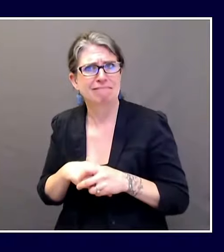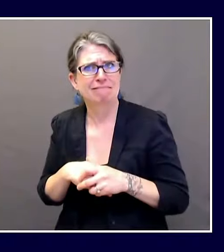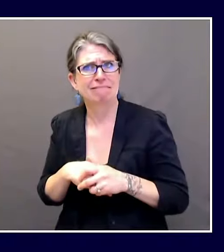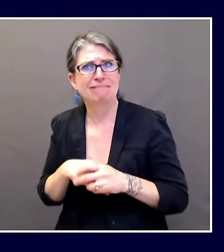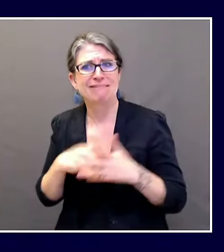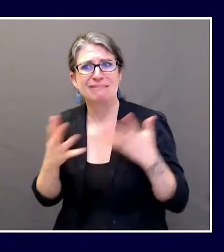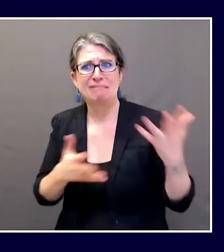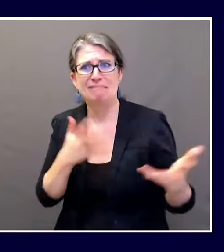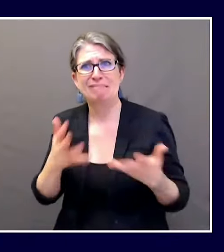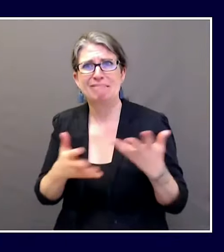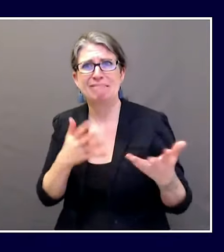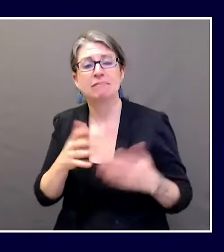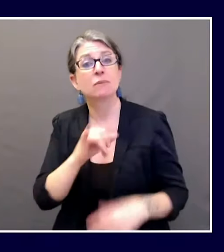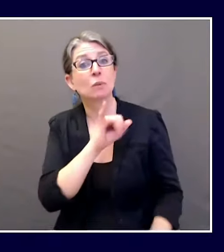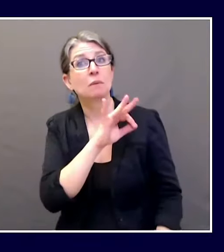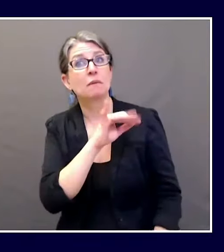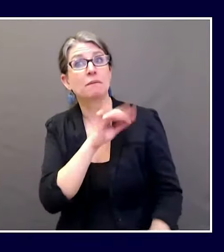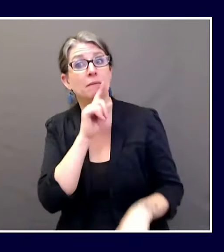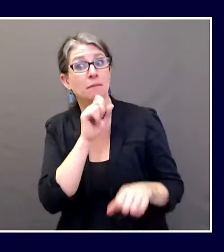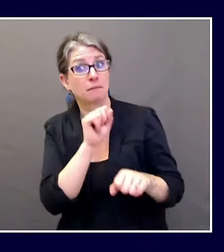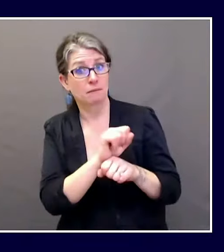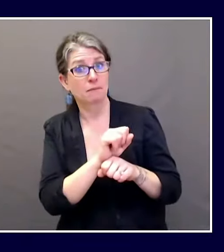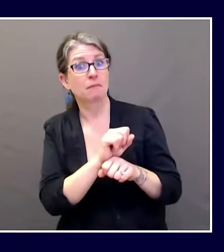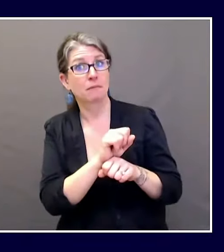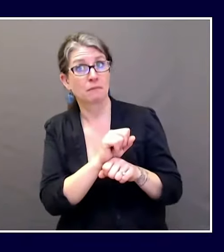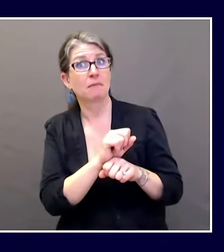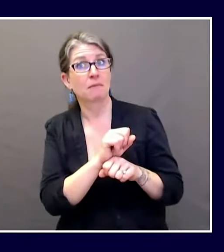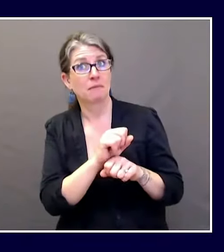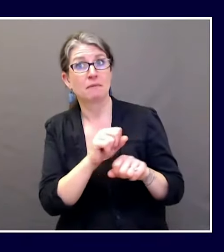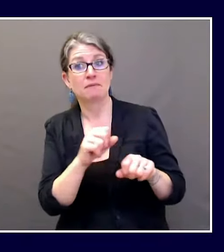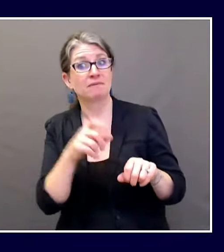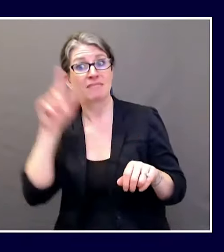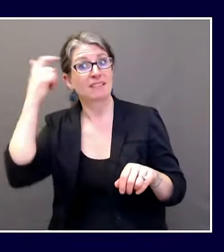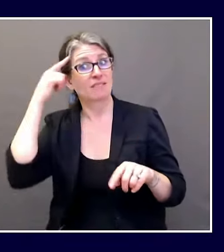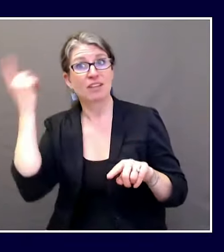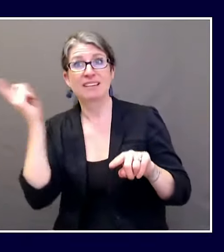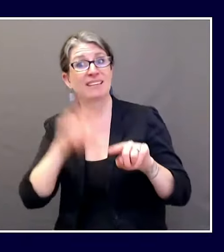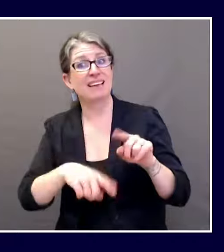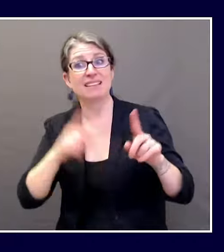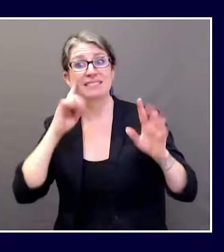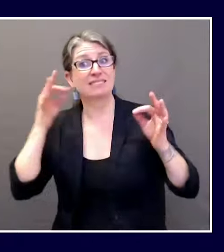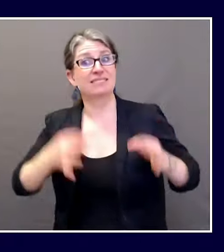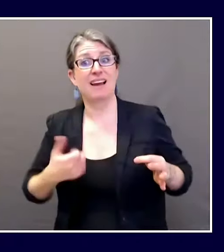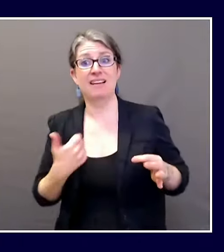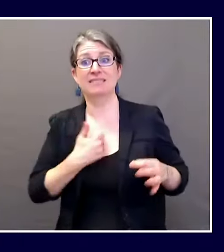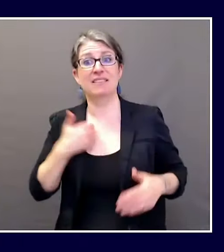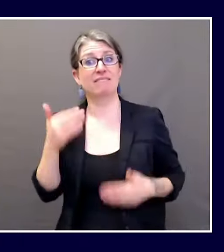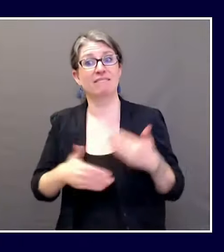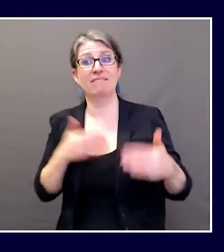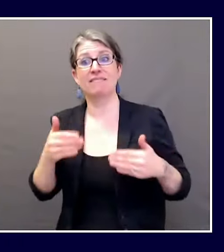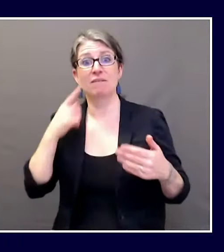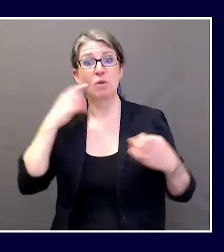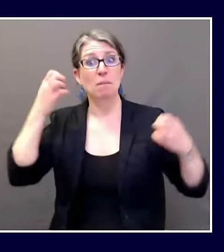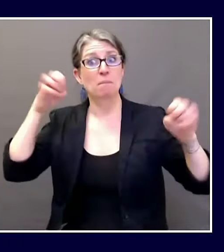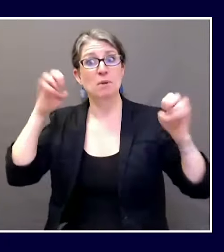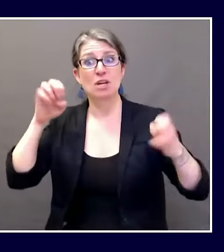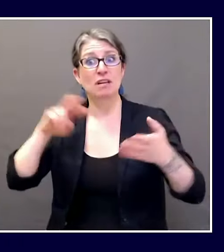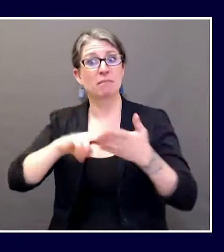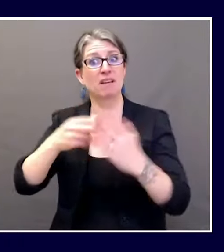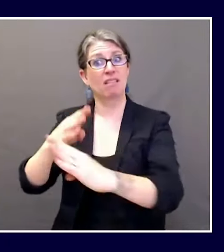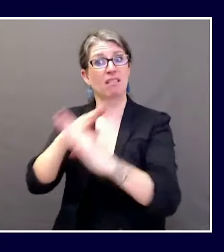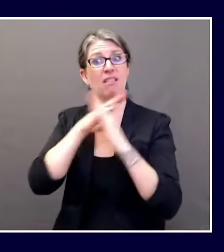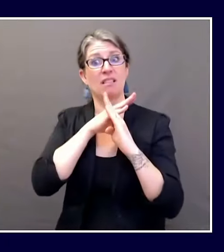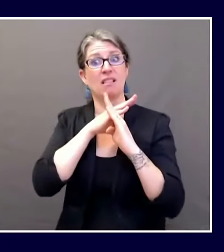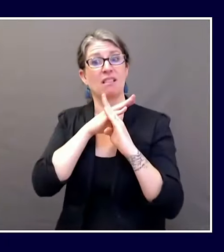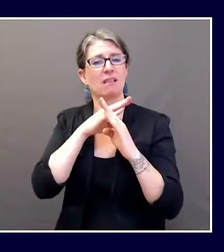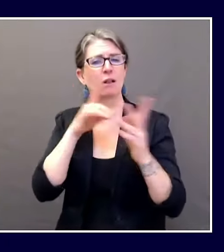those. If we had a future health crisis where we needed to bring on a whole new category of employees, like as we